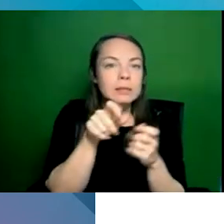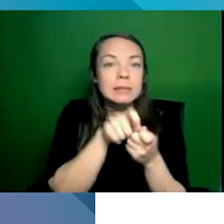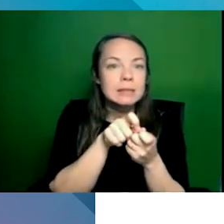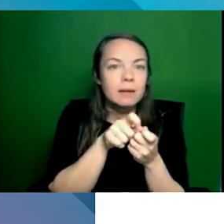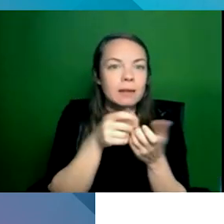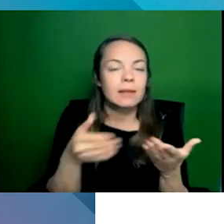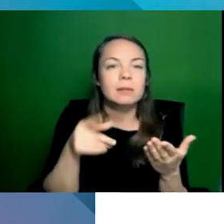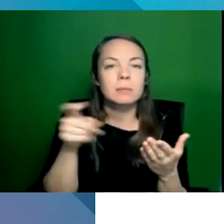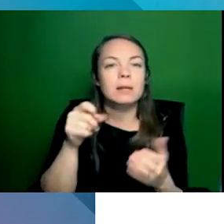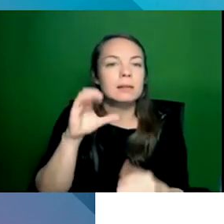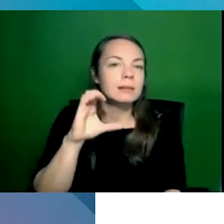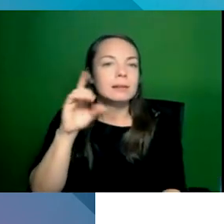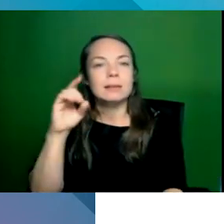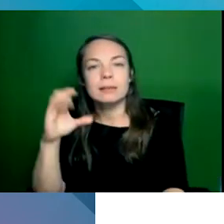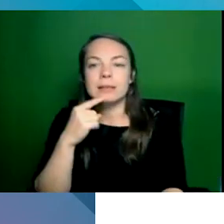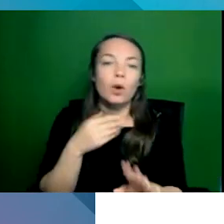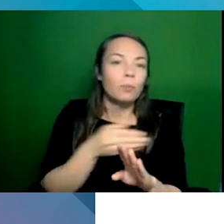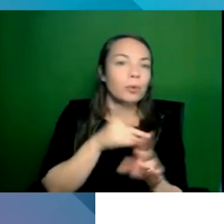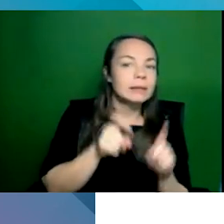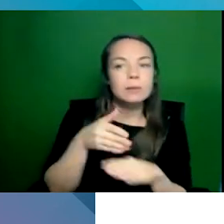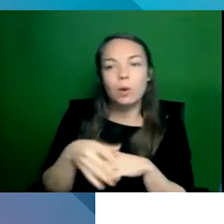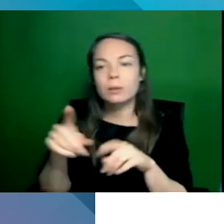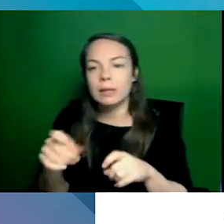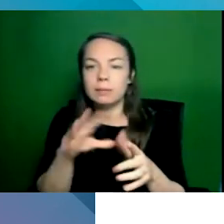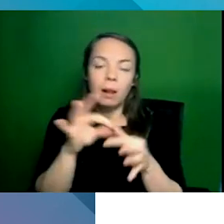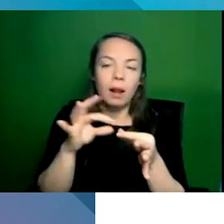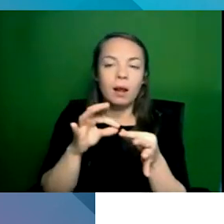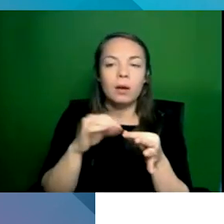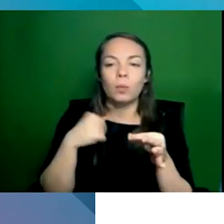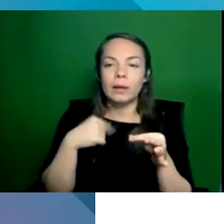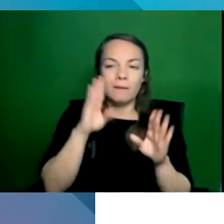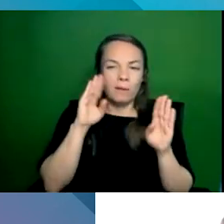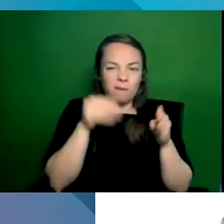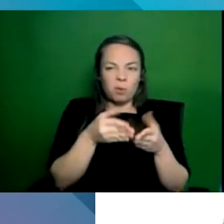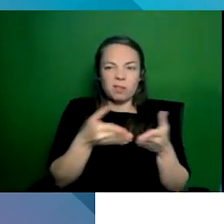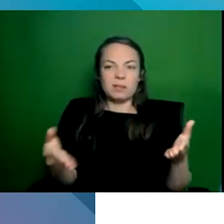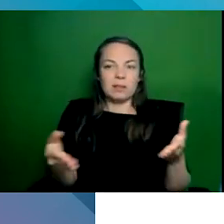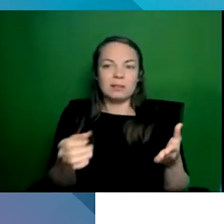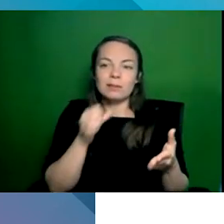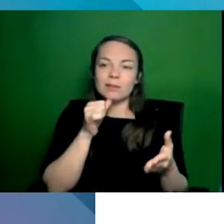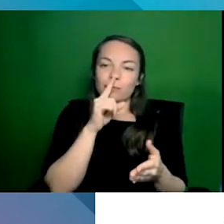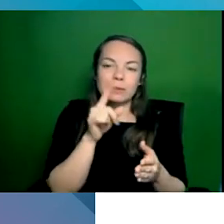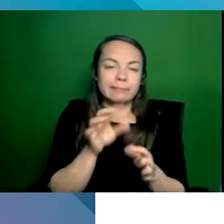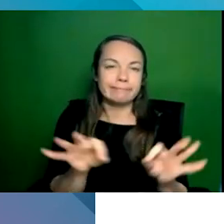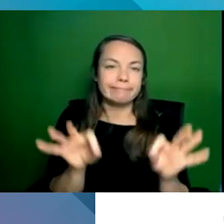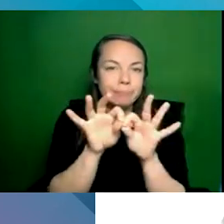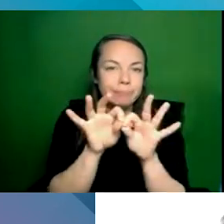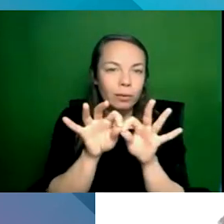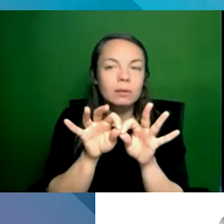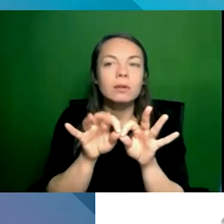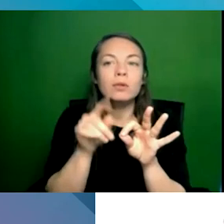need to pre-test and post-test. So we only know how to have very myopic focuses on certain things. And I think we need to step back and look at how all of these